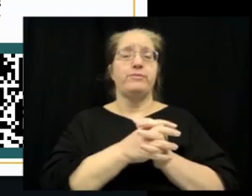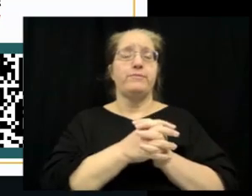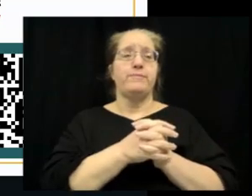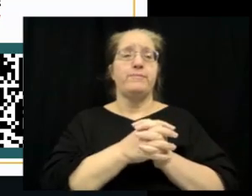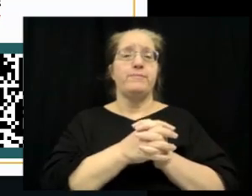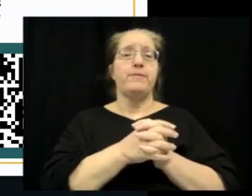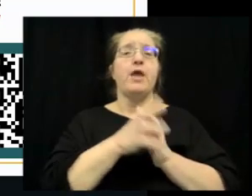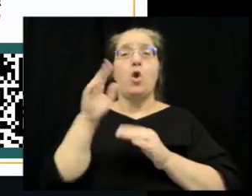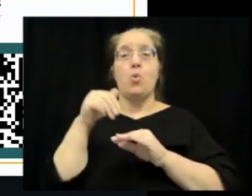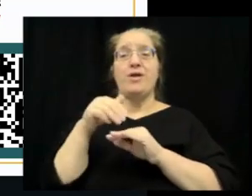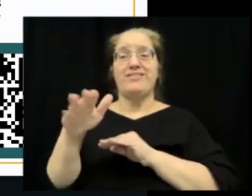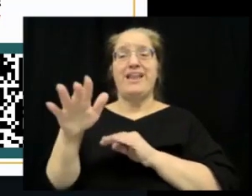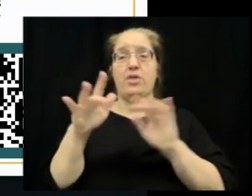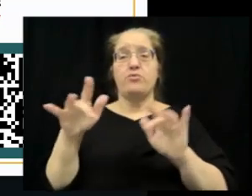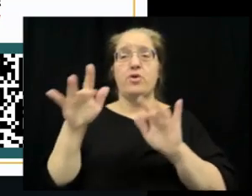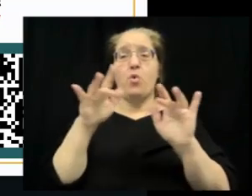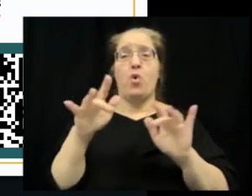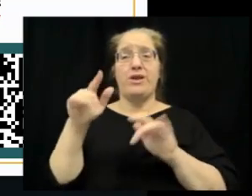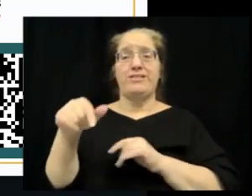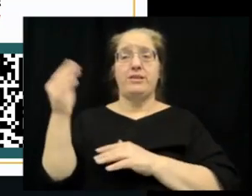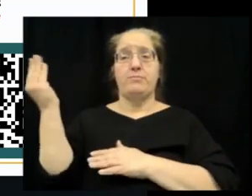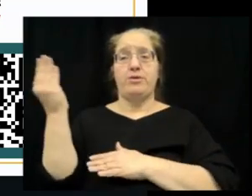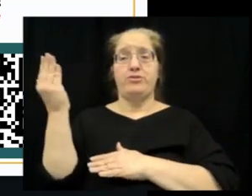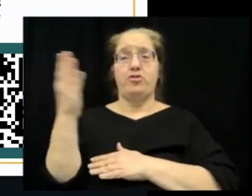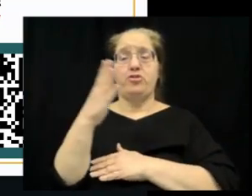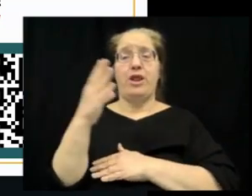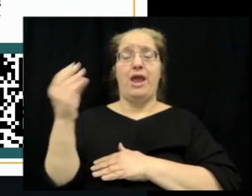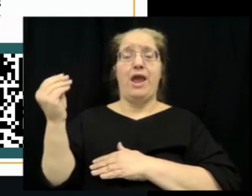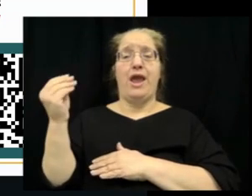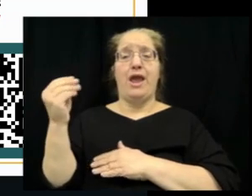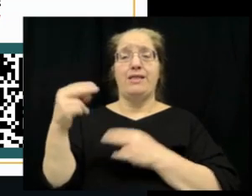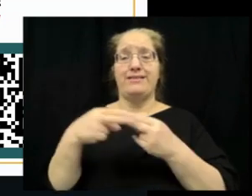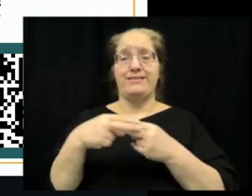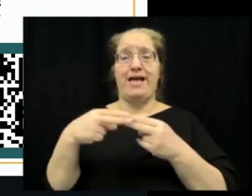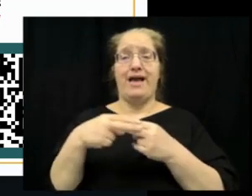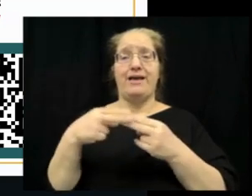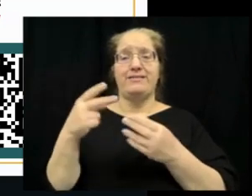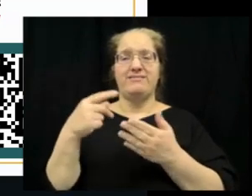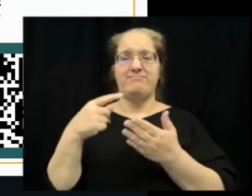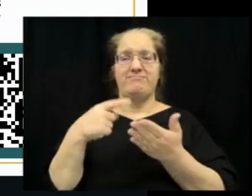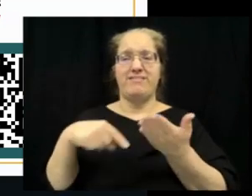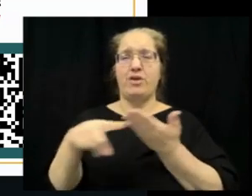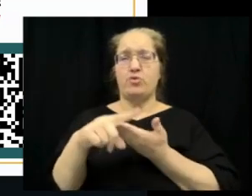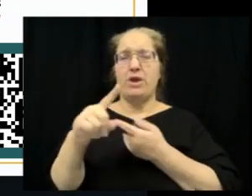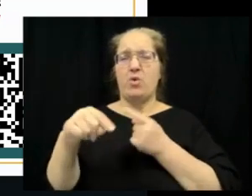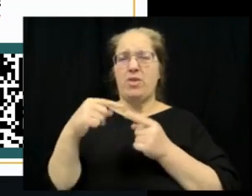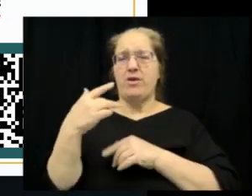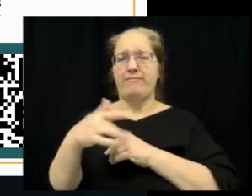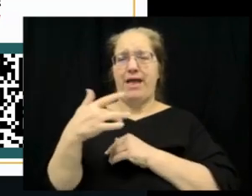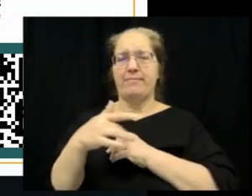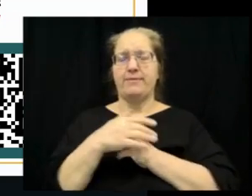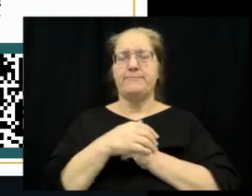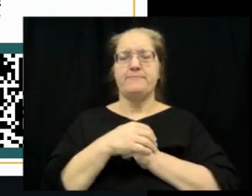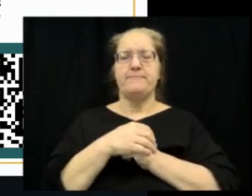the recording of this presentation as well as the slides next week when they become available.